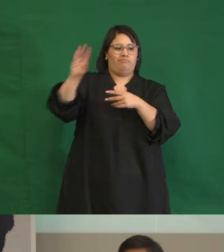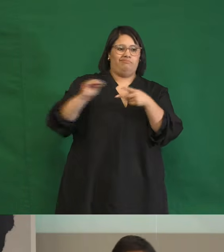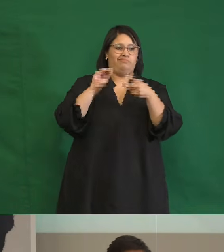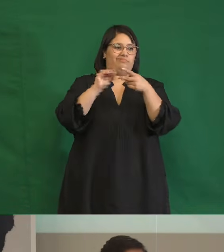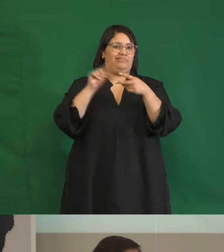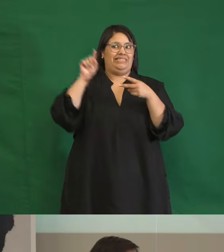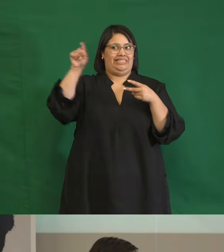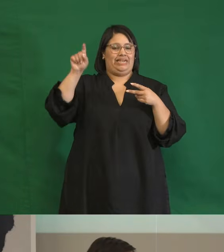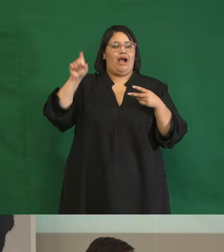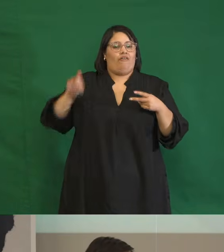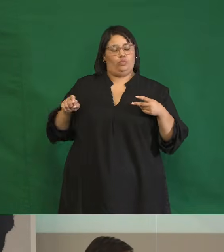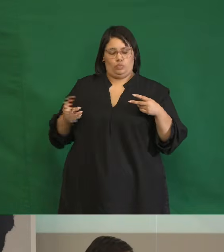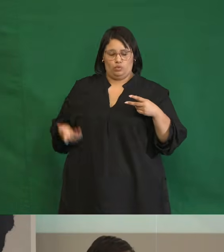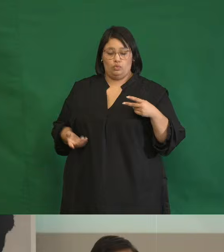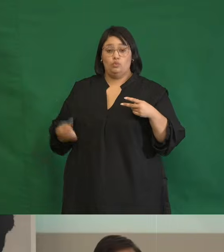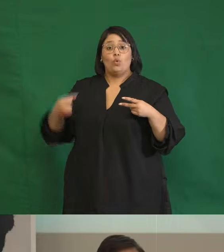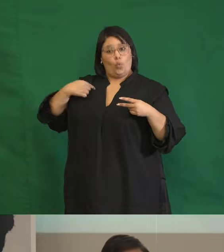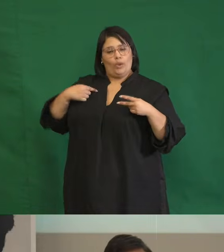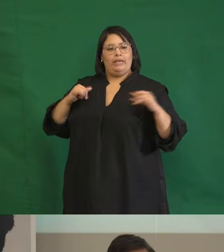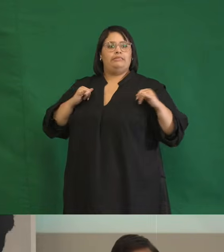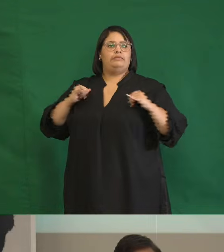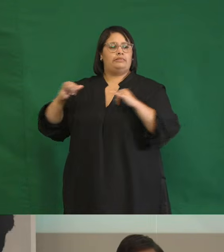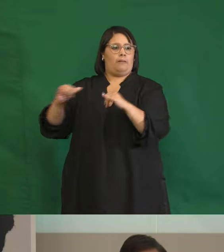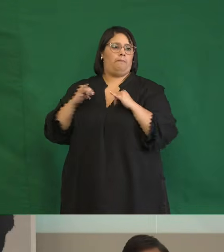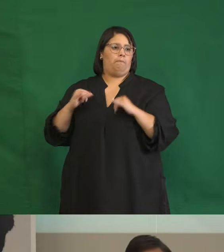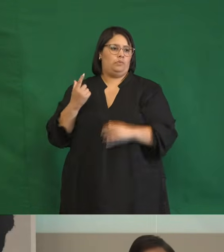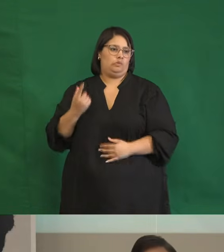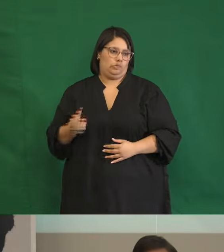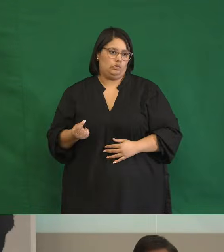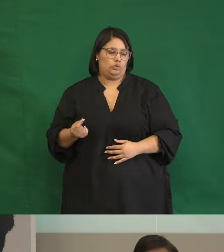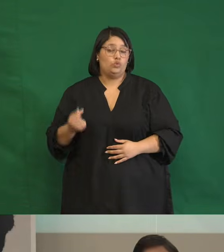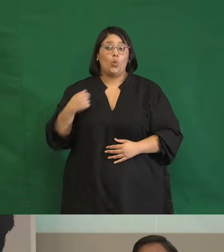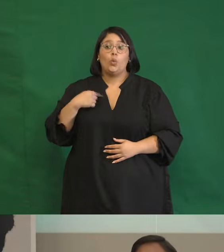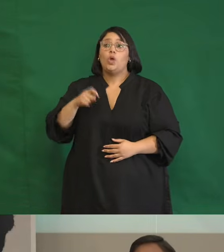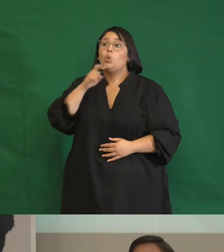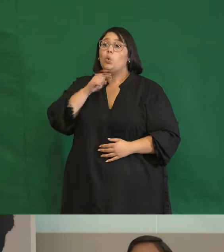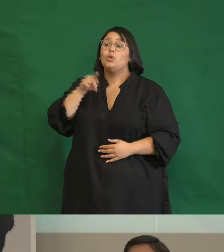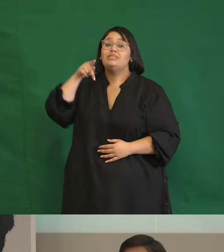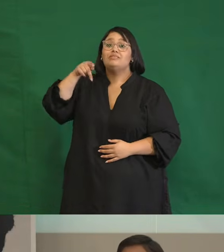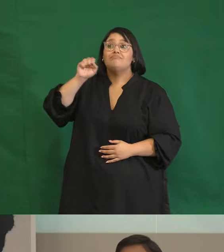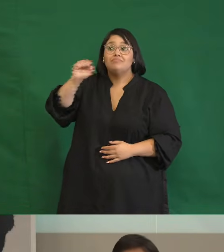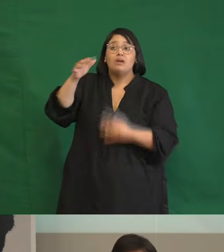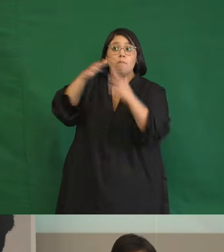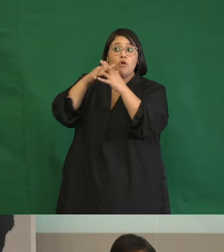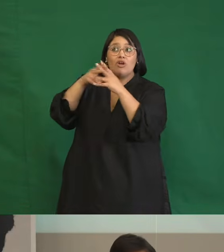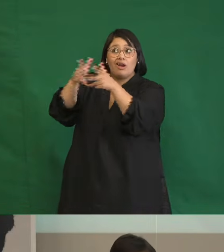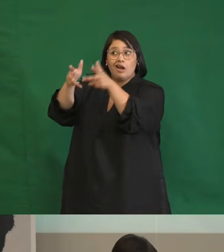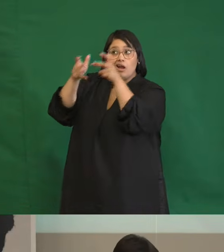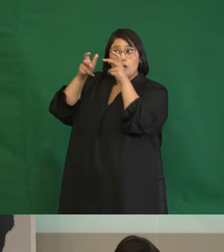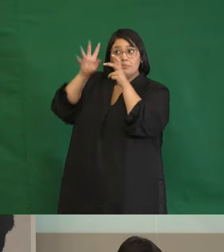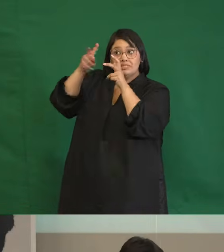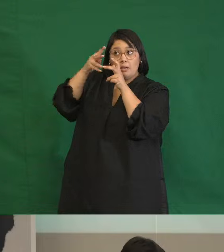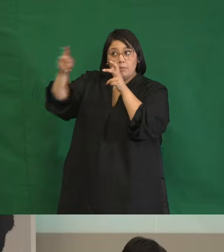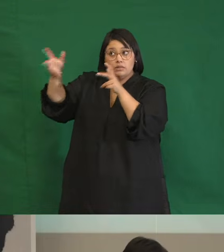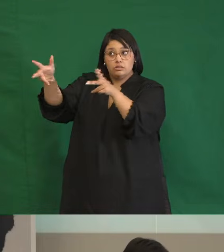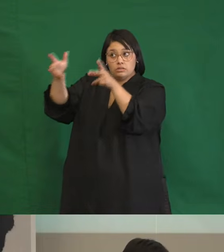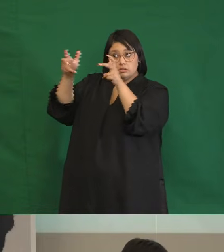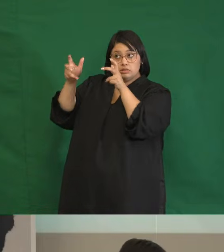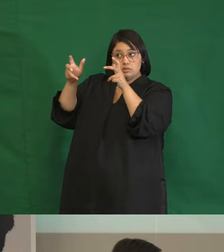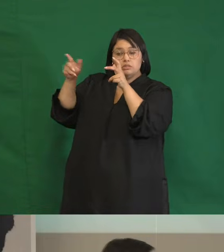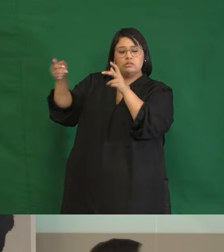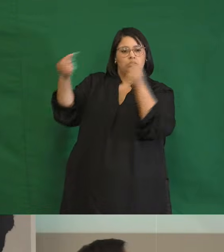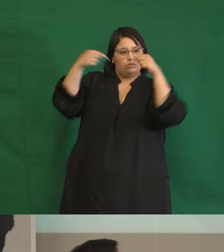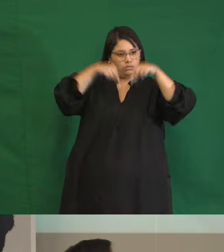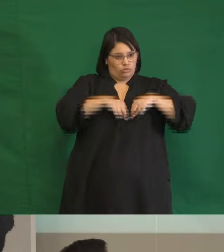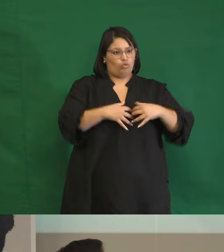Now, we did exactly that and used it as the template for the African WordNet project. And you can